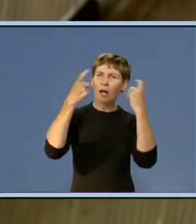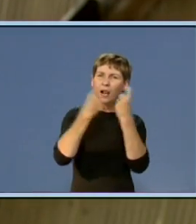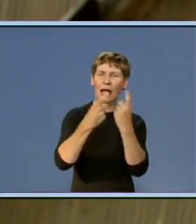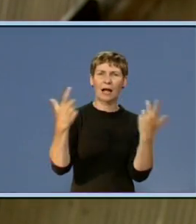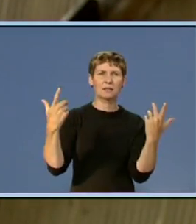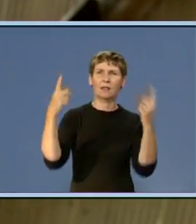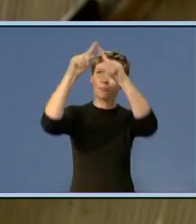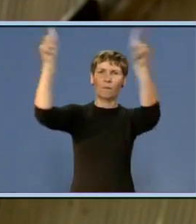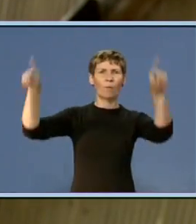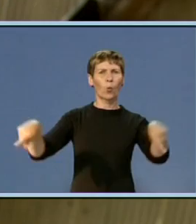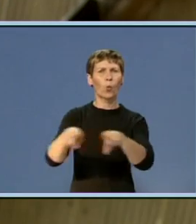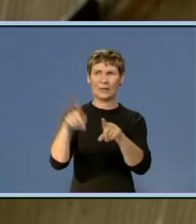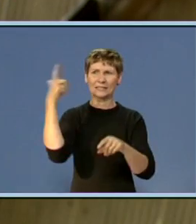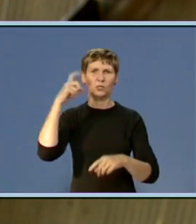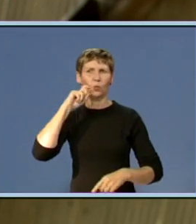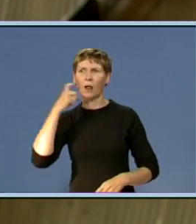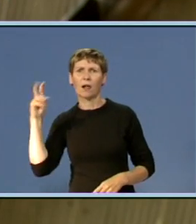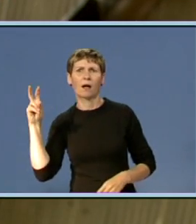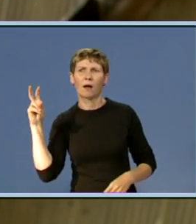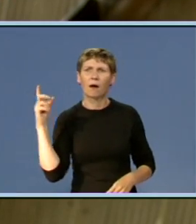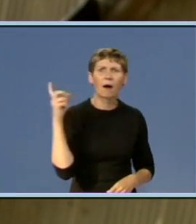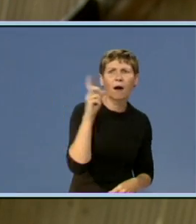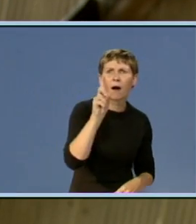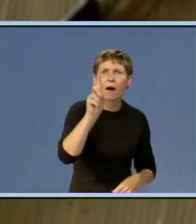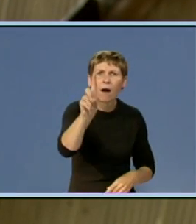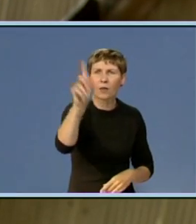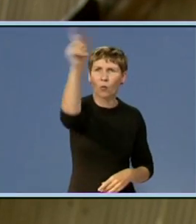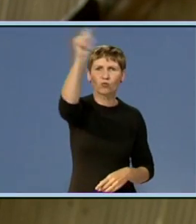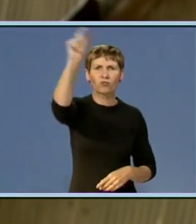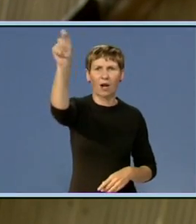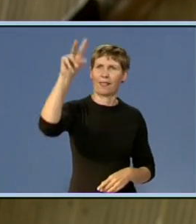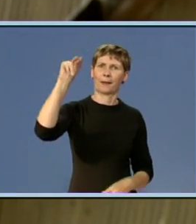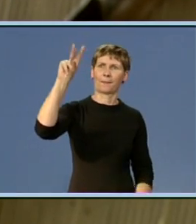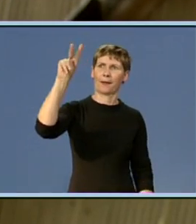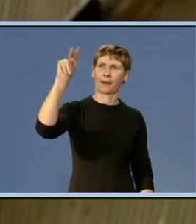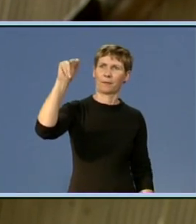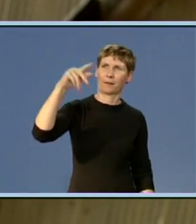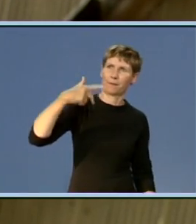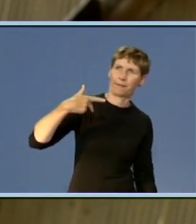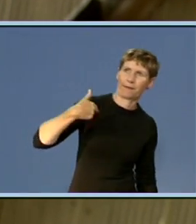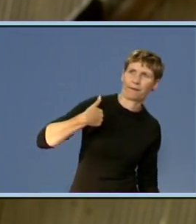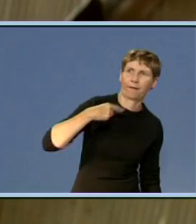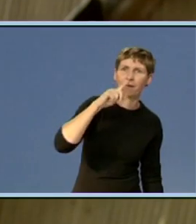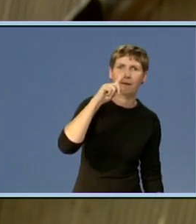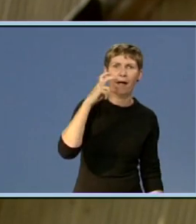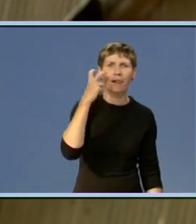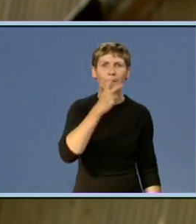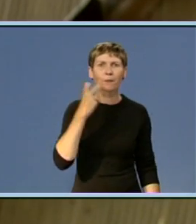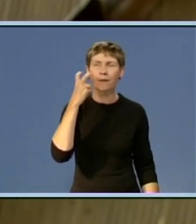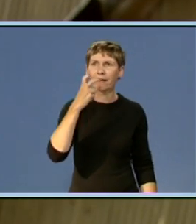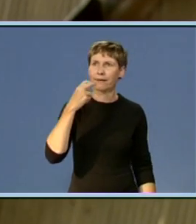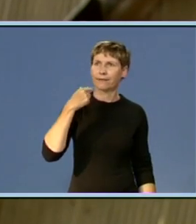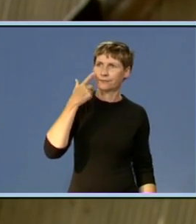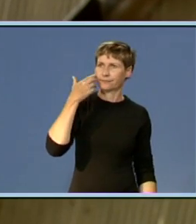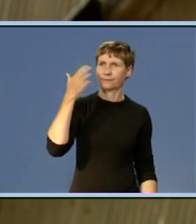Sometimes I find it difficult when the teacher tries to write notes on the board and they have their backs turned and I